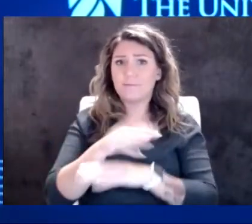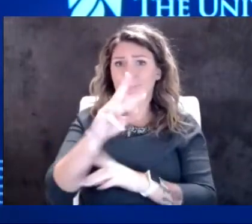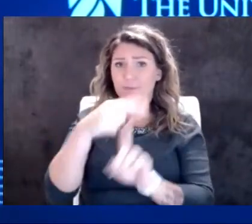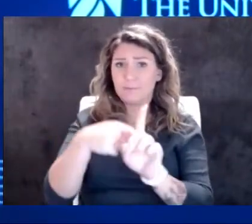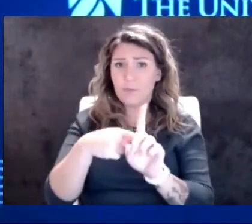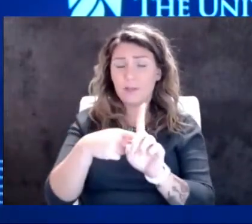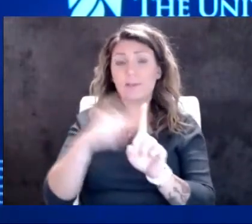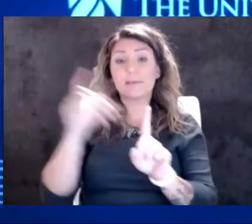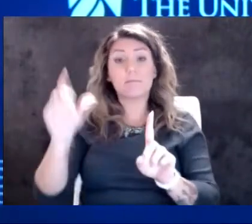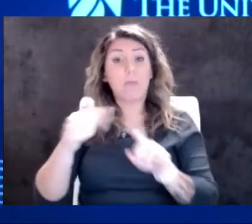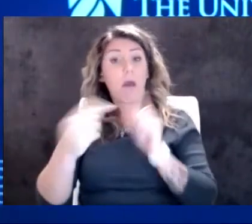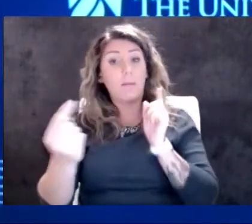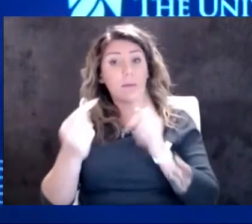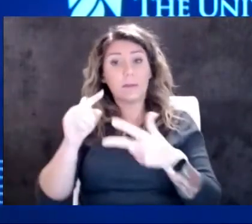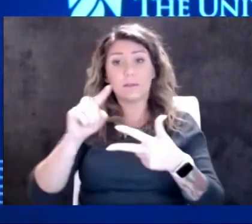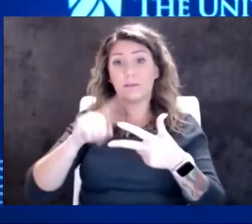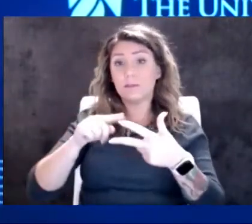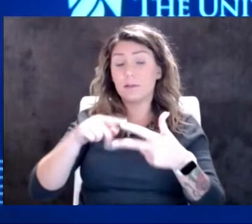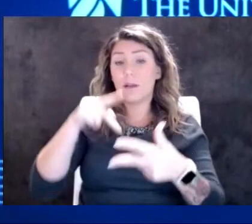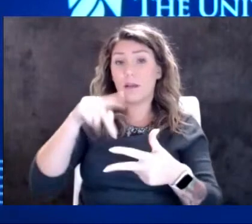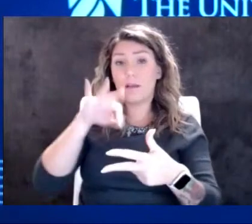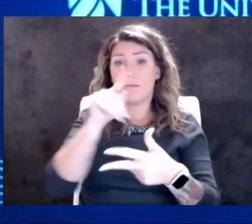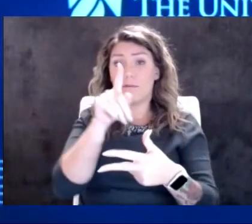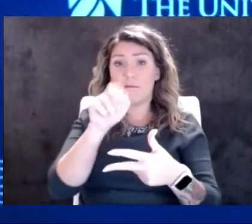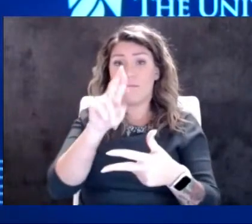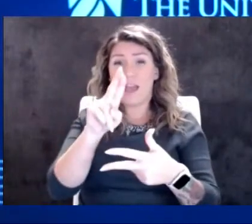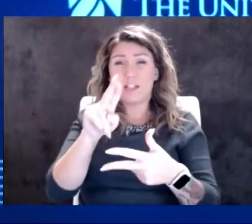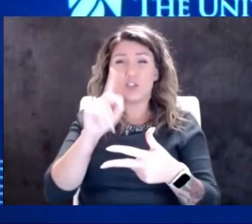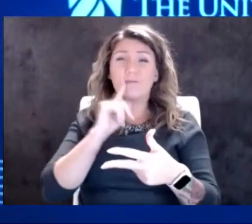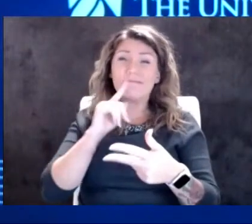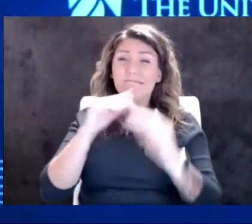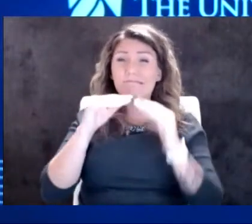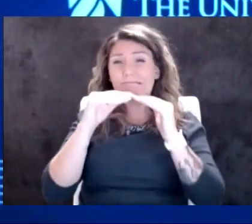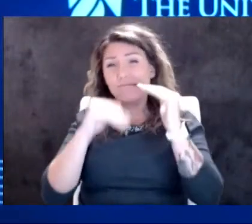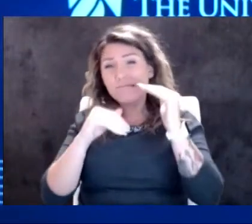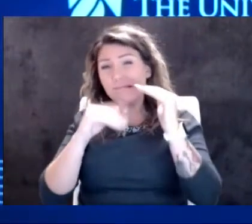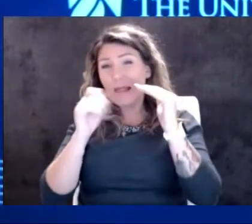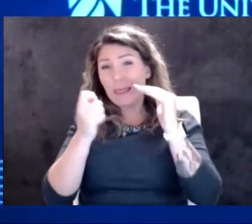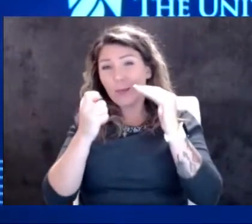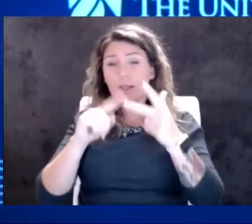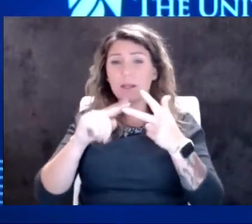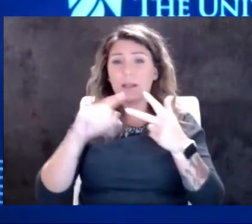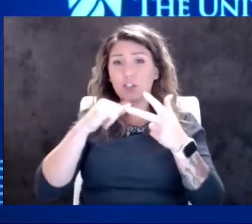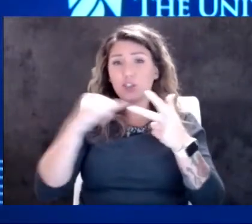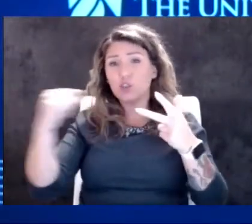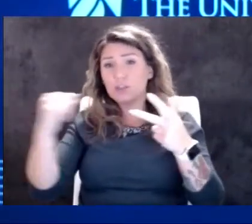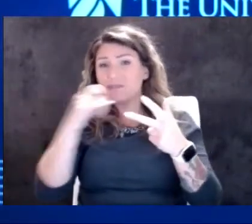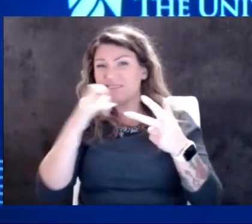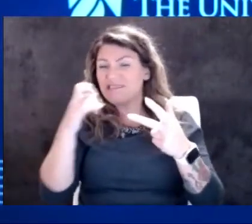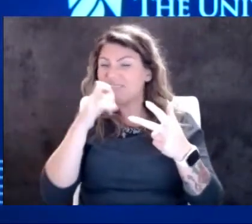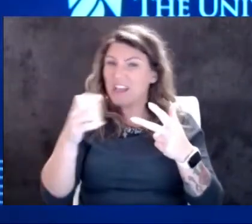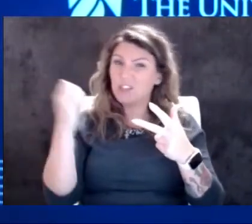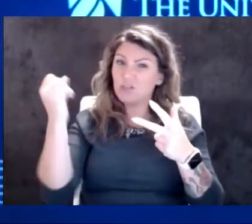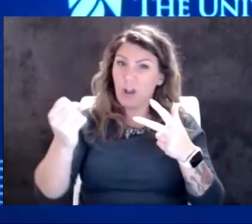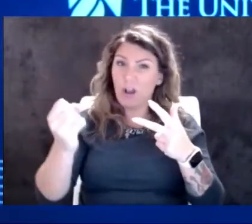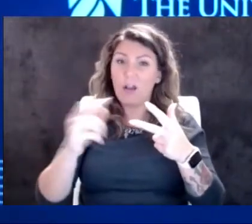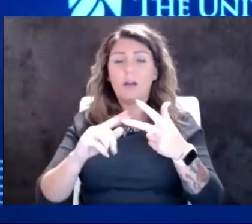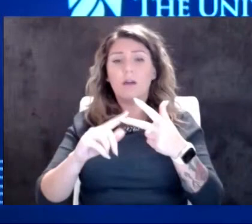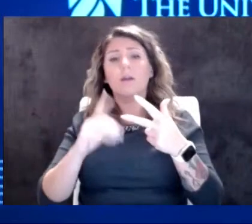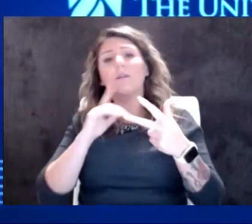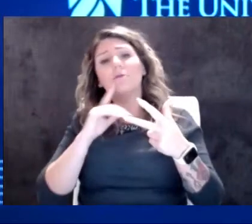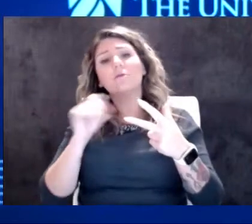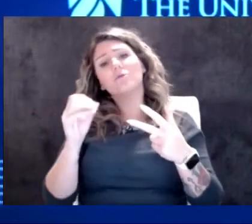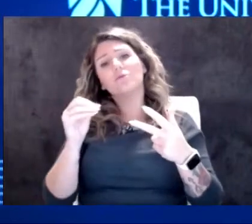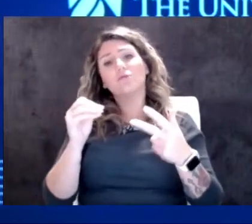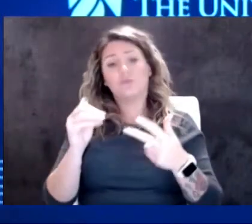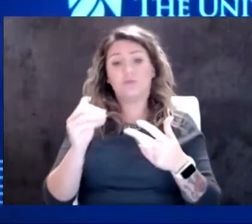hand, Pfizer is good, but it's down a little bit. And then there's J&J, which isn't perhaps quite as good. And so I think that the right